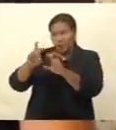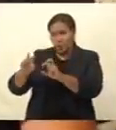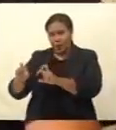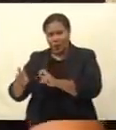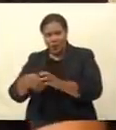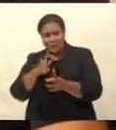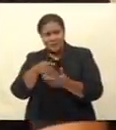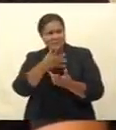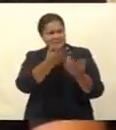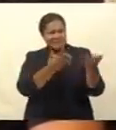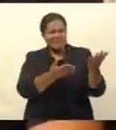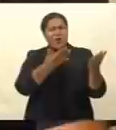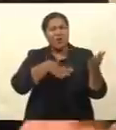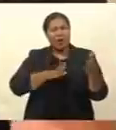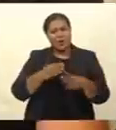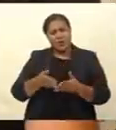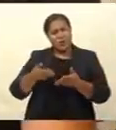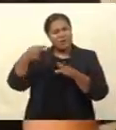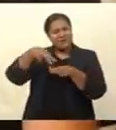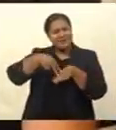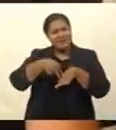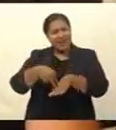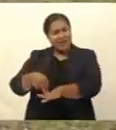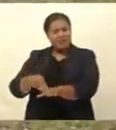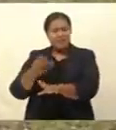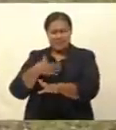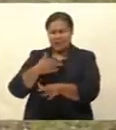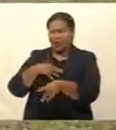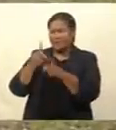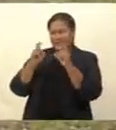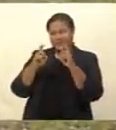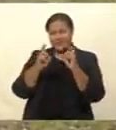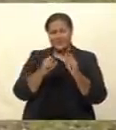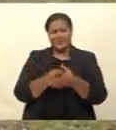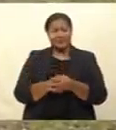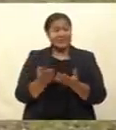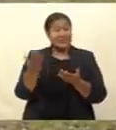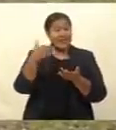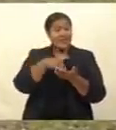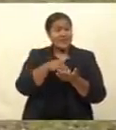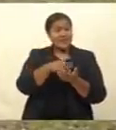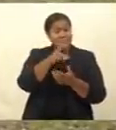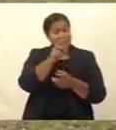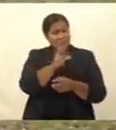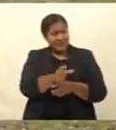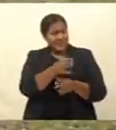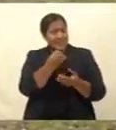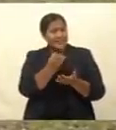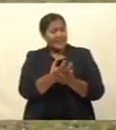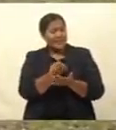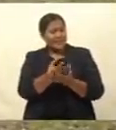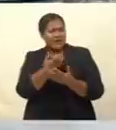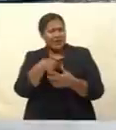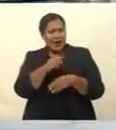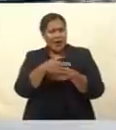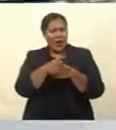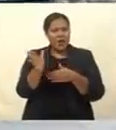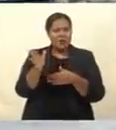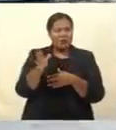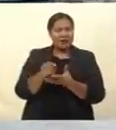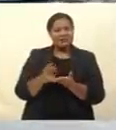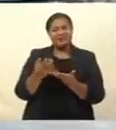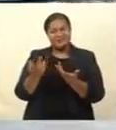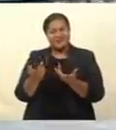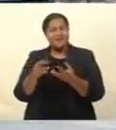go surfing. I wanted to go take pictures. The arrival of the Discovery in Savu has now opened the channel for